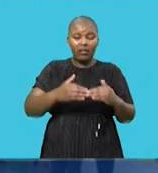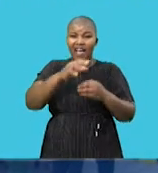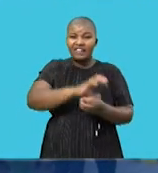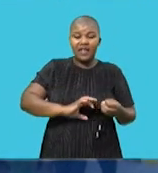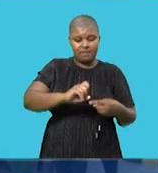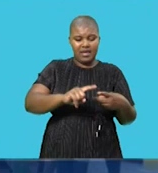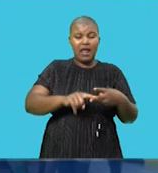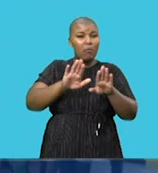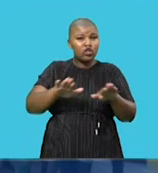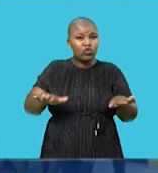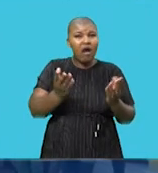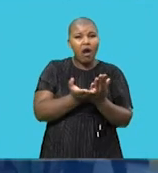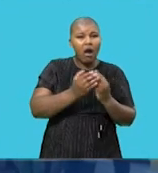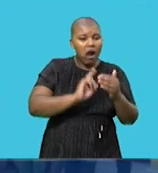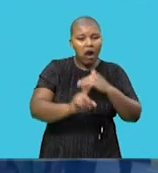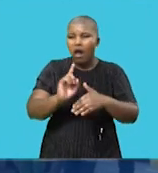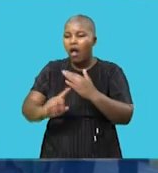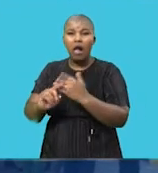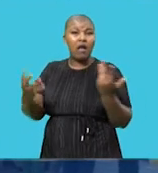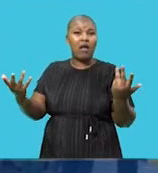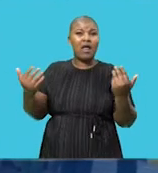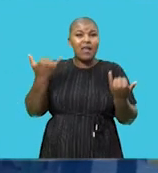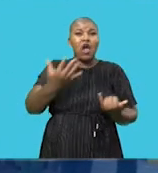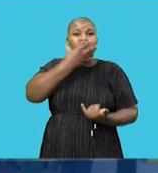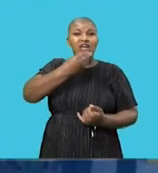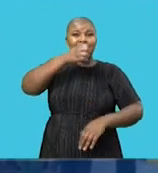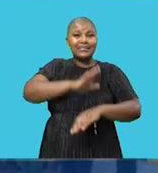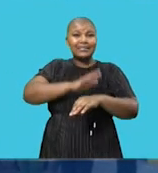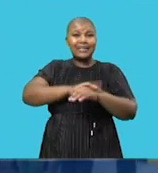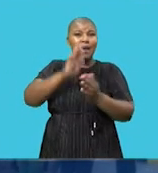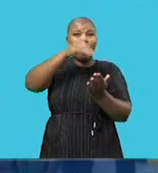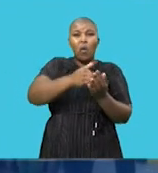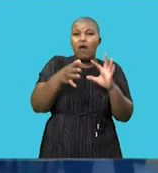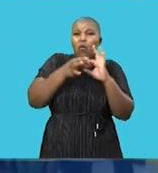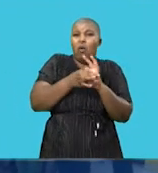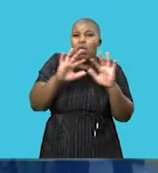samaholidi kakhisimuzi, lokho kusho ukuthi bona bezofika nalutho emakhaya abo.